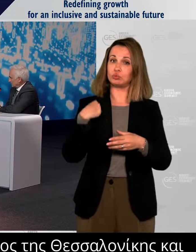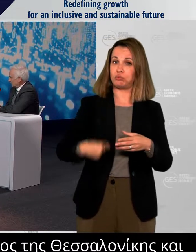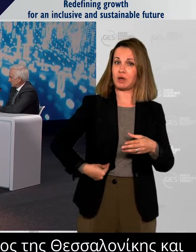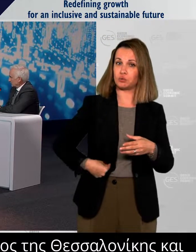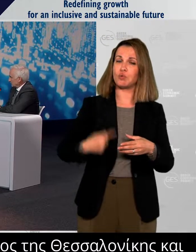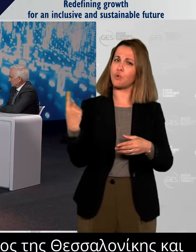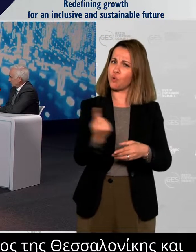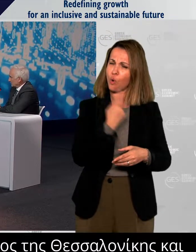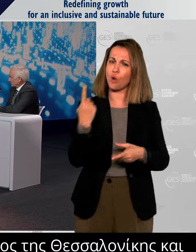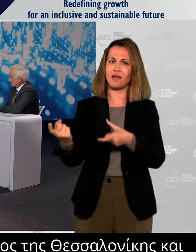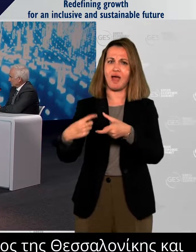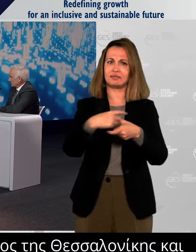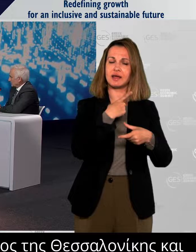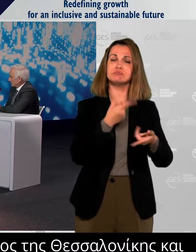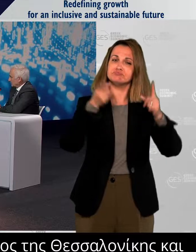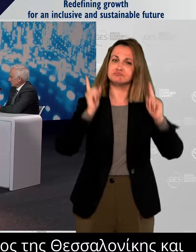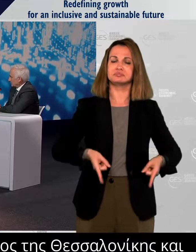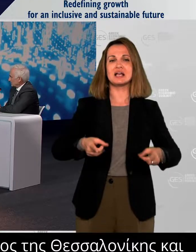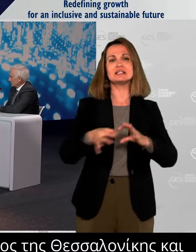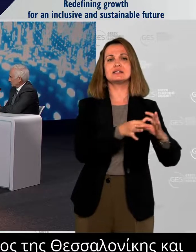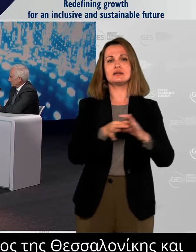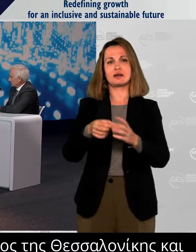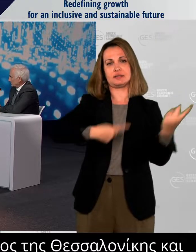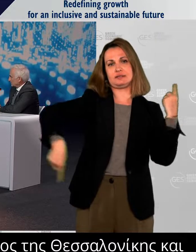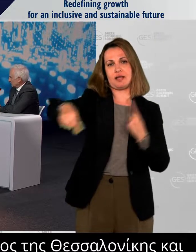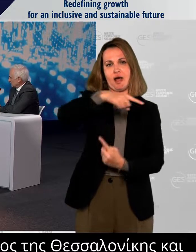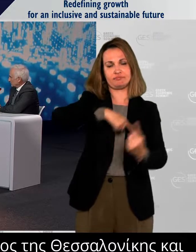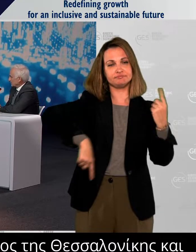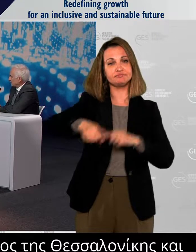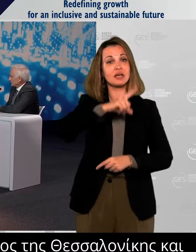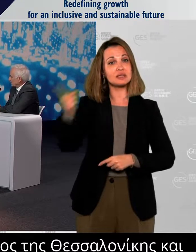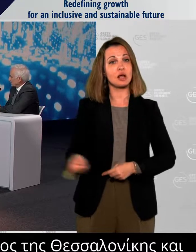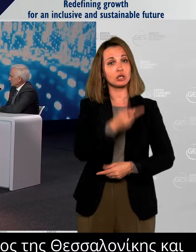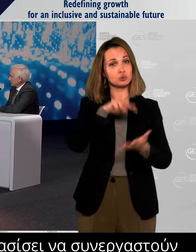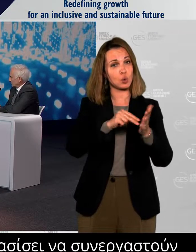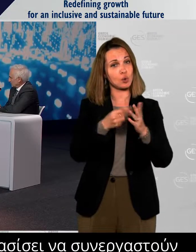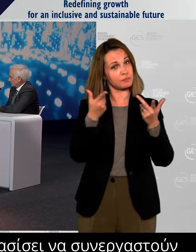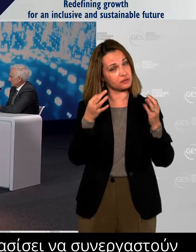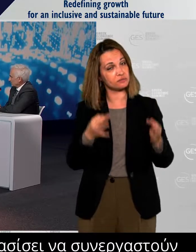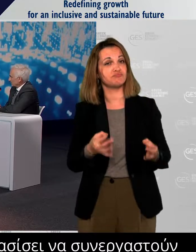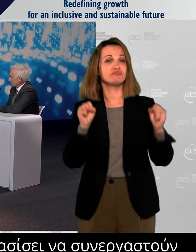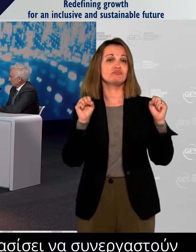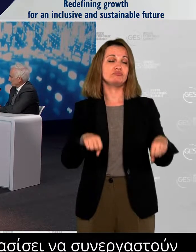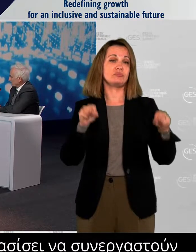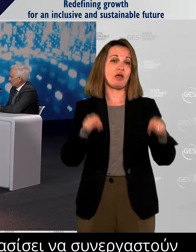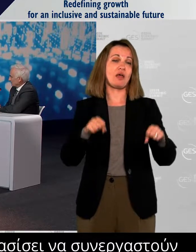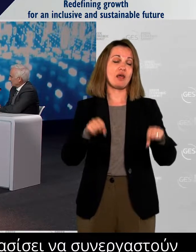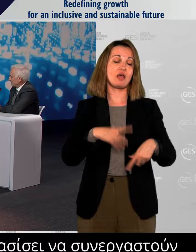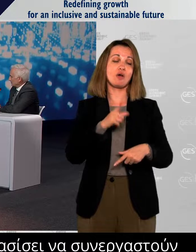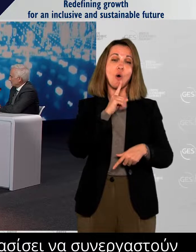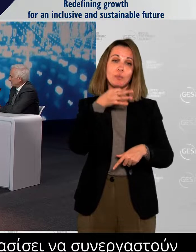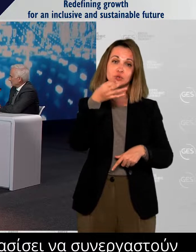together. And so circular economy is also around talents and is also around ideas. So we have example